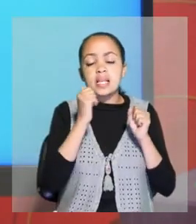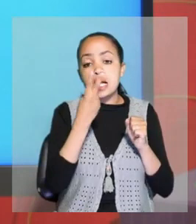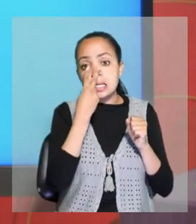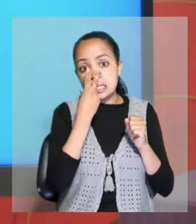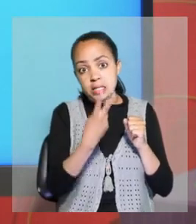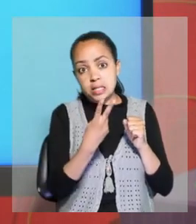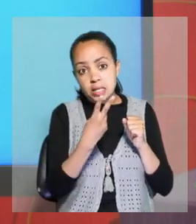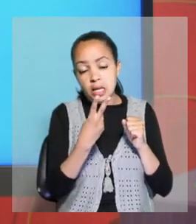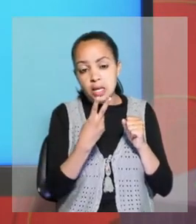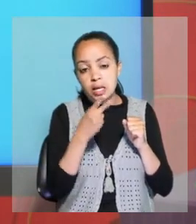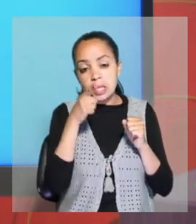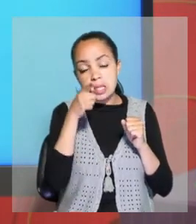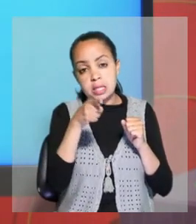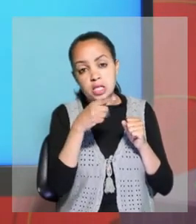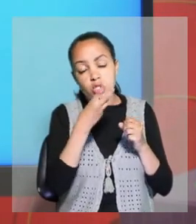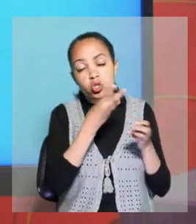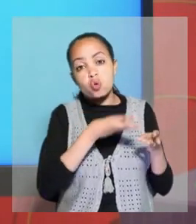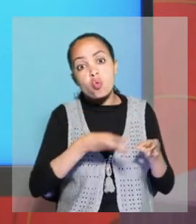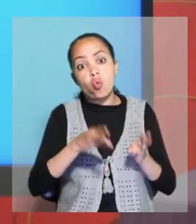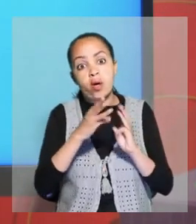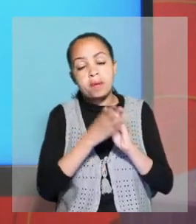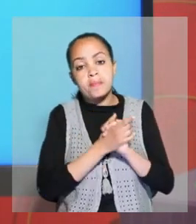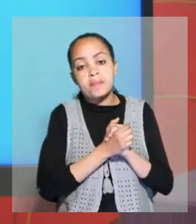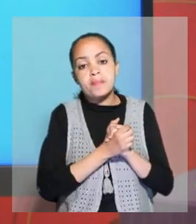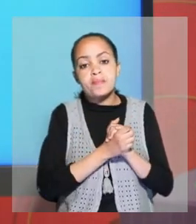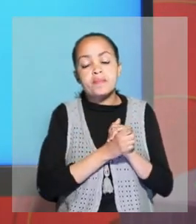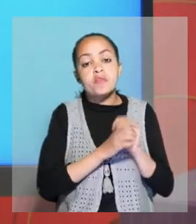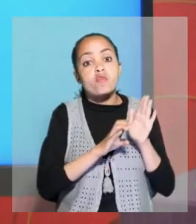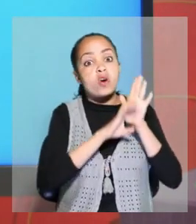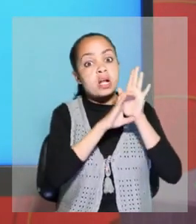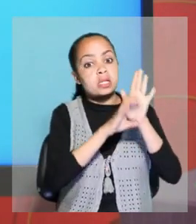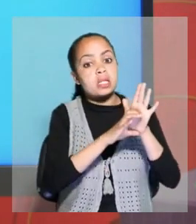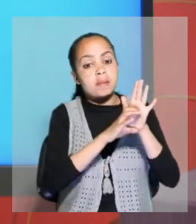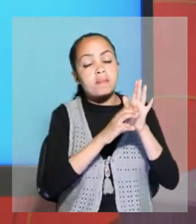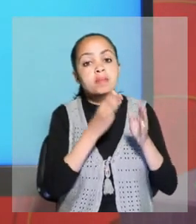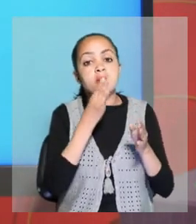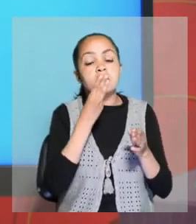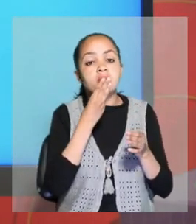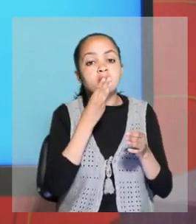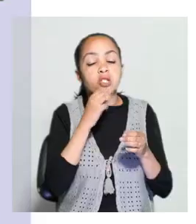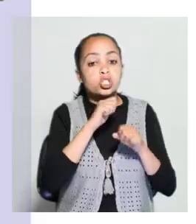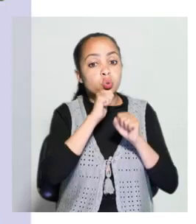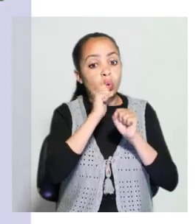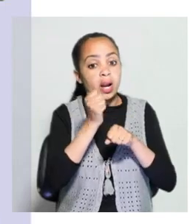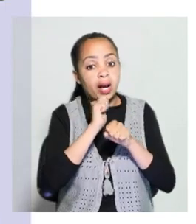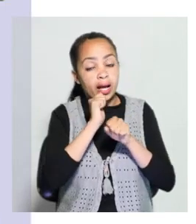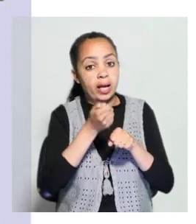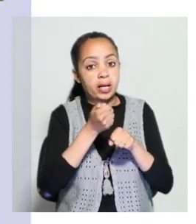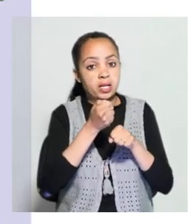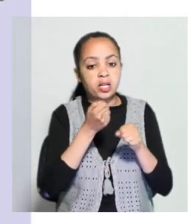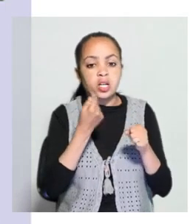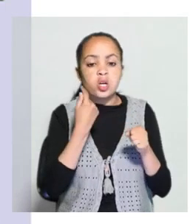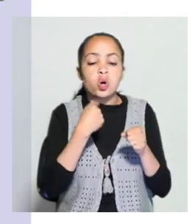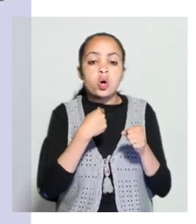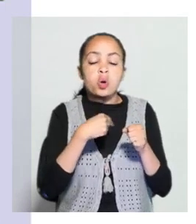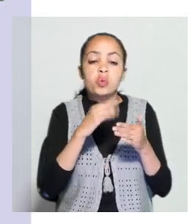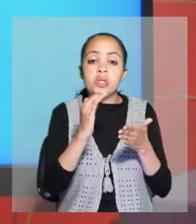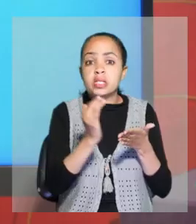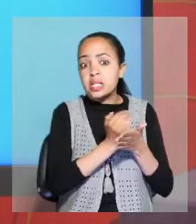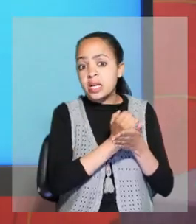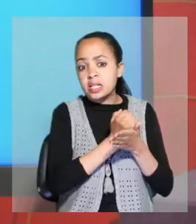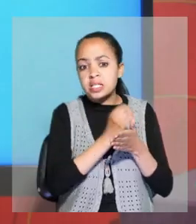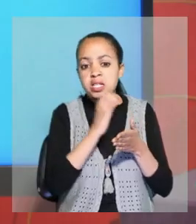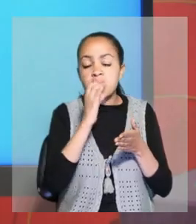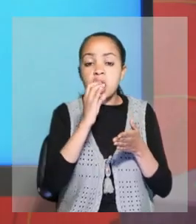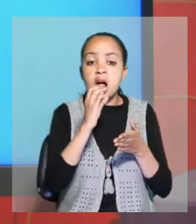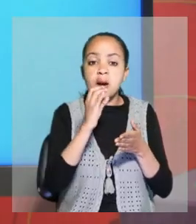seen or observed in this manner. For example, sugarcane, which carry out